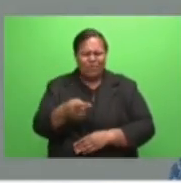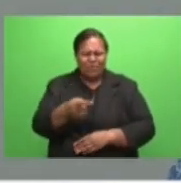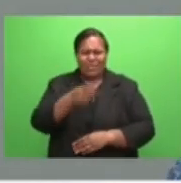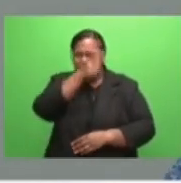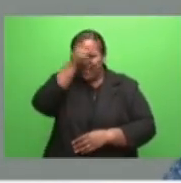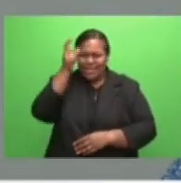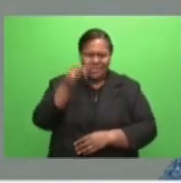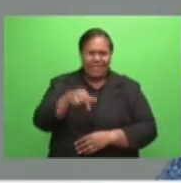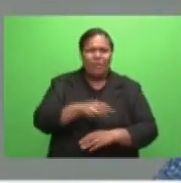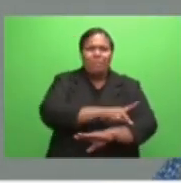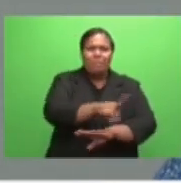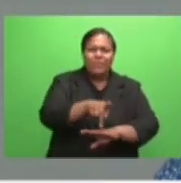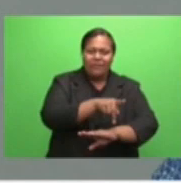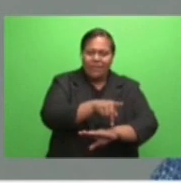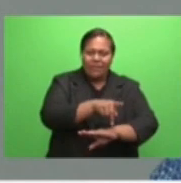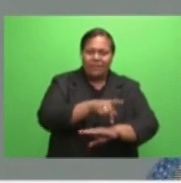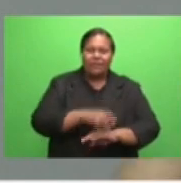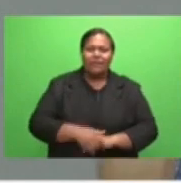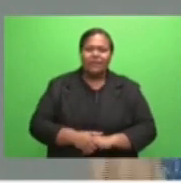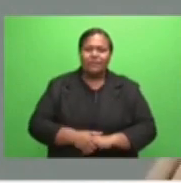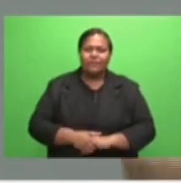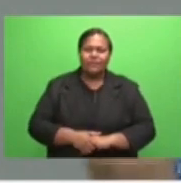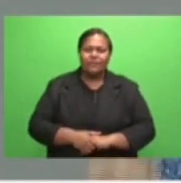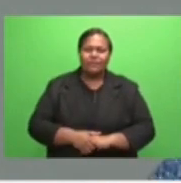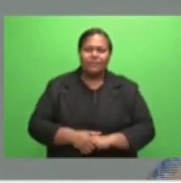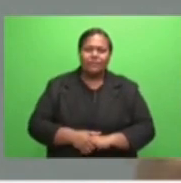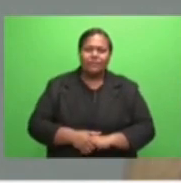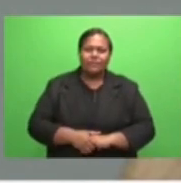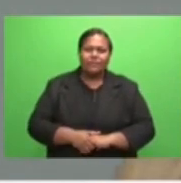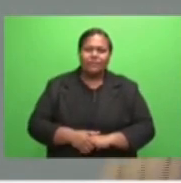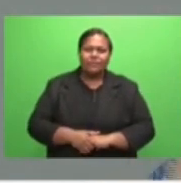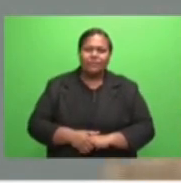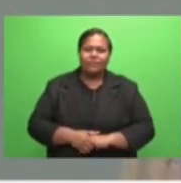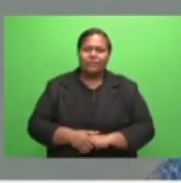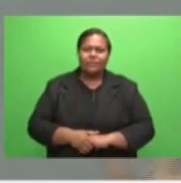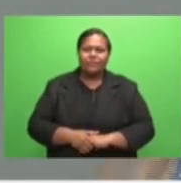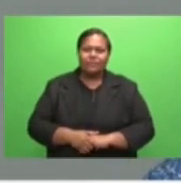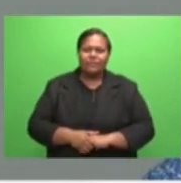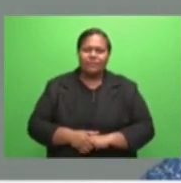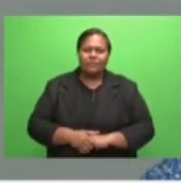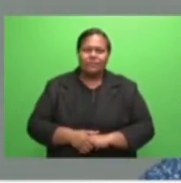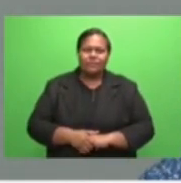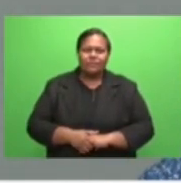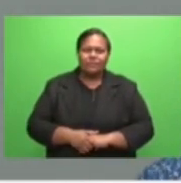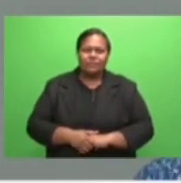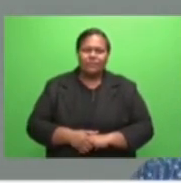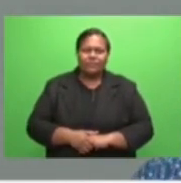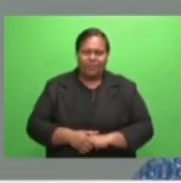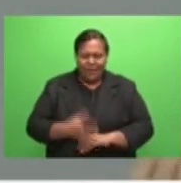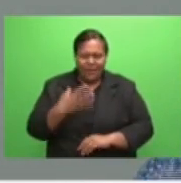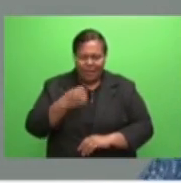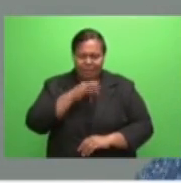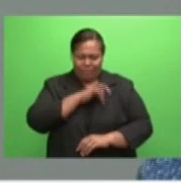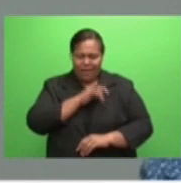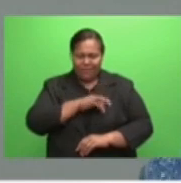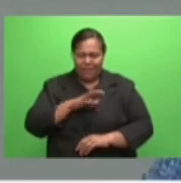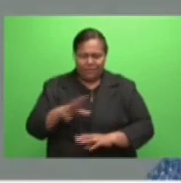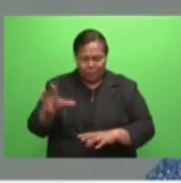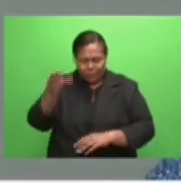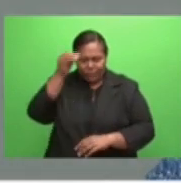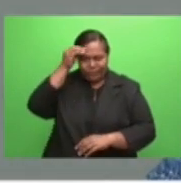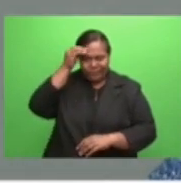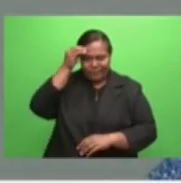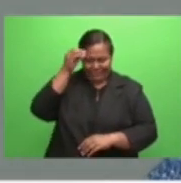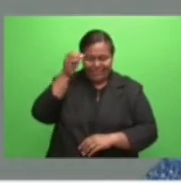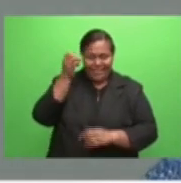the Pacific who will have the benefits of getting this information here. These nurses, as